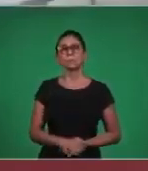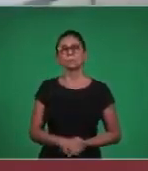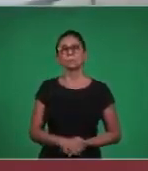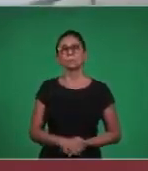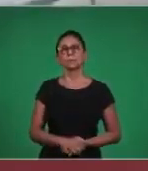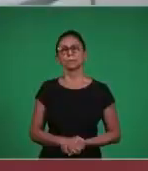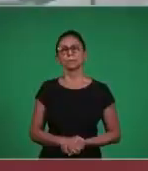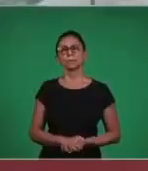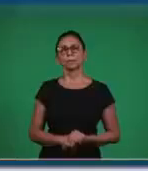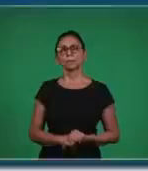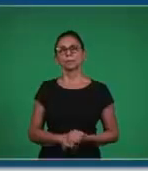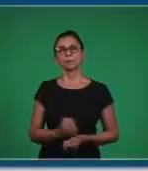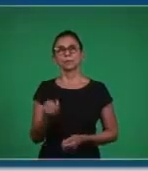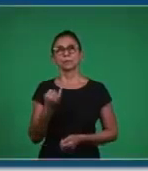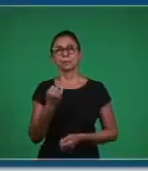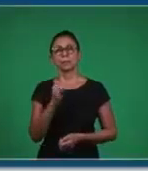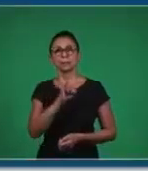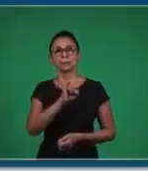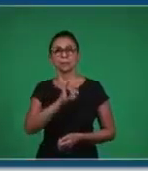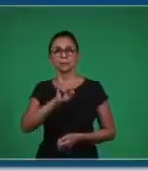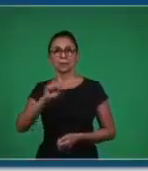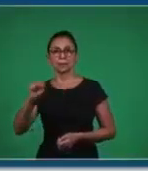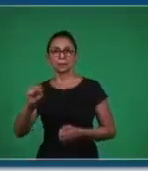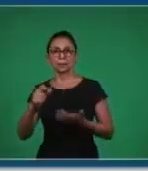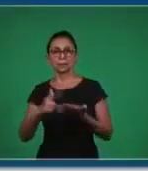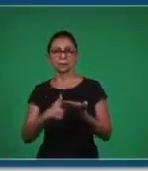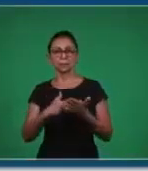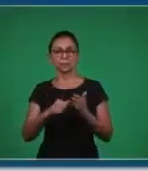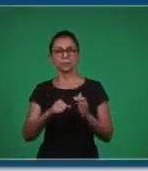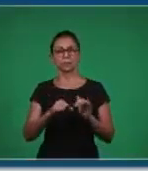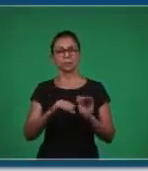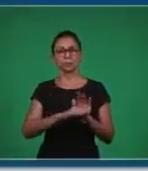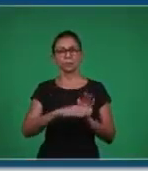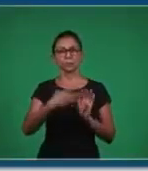In Isaiah 40:11 says the following.